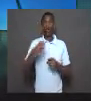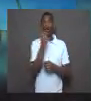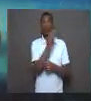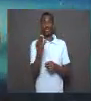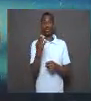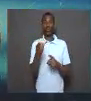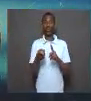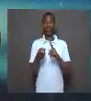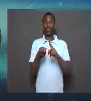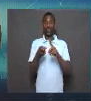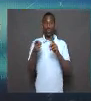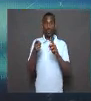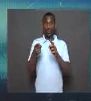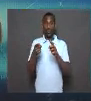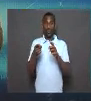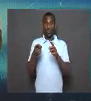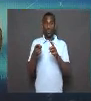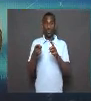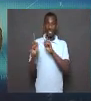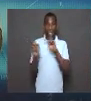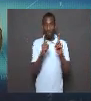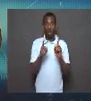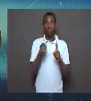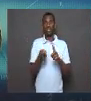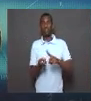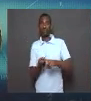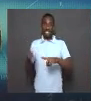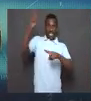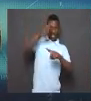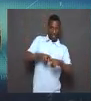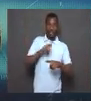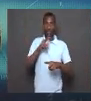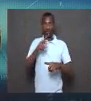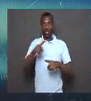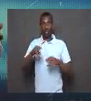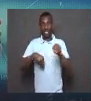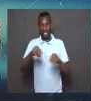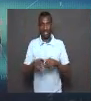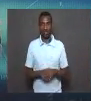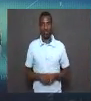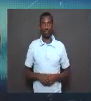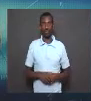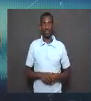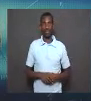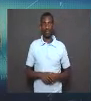in reverse. With the pendulum, we don't really notice a